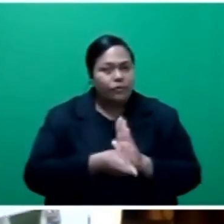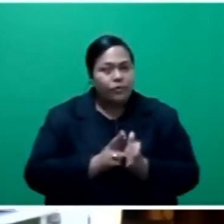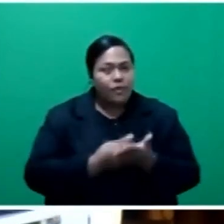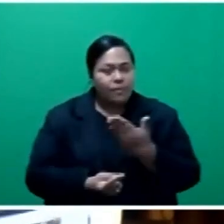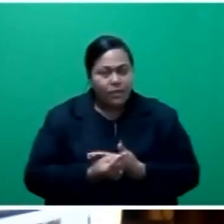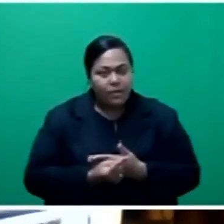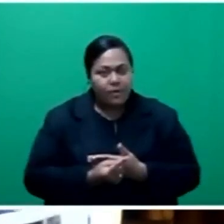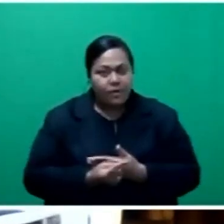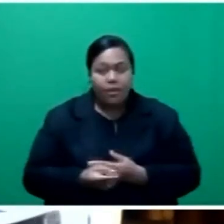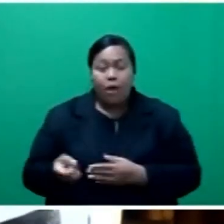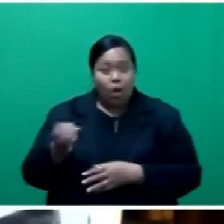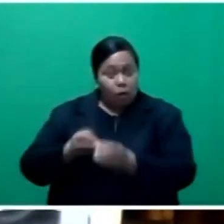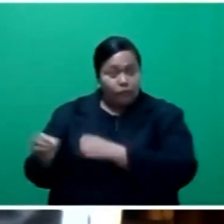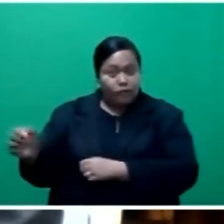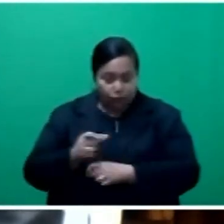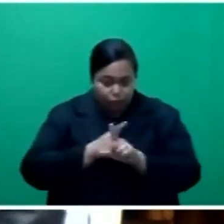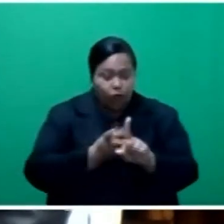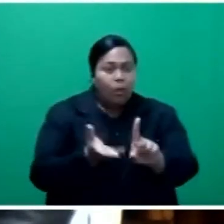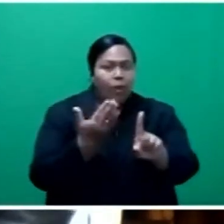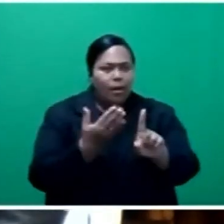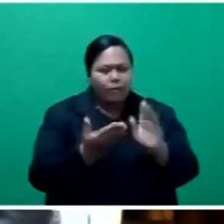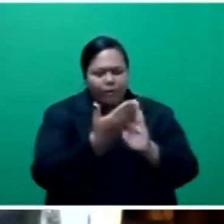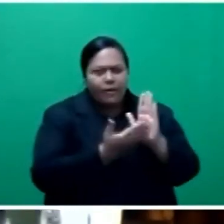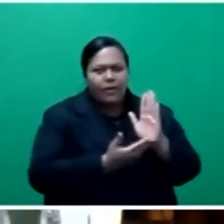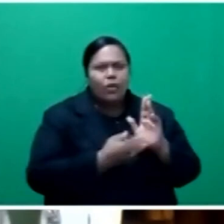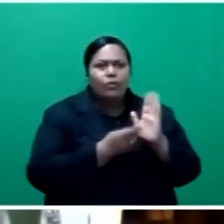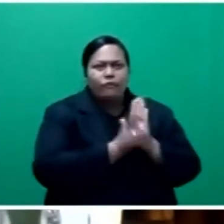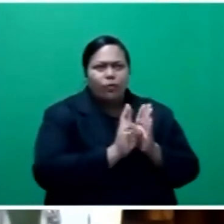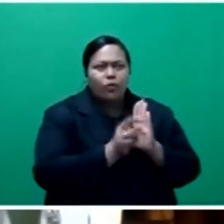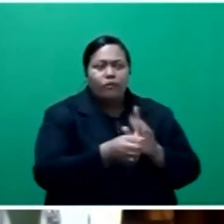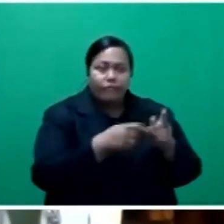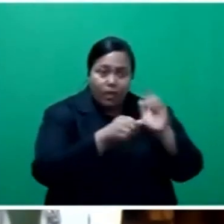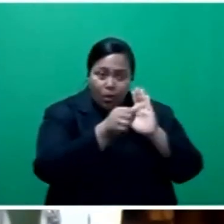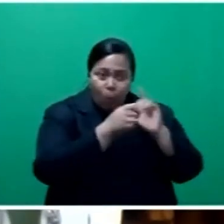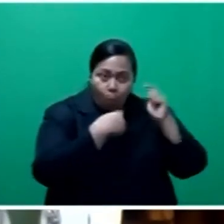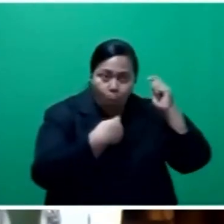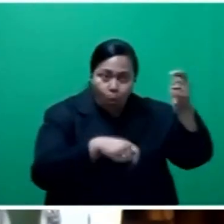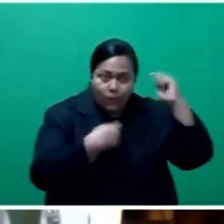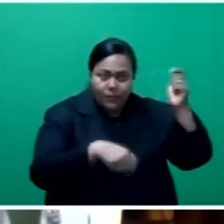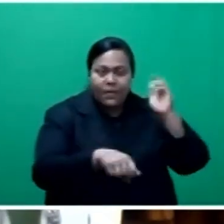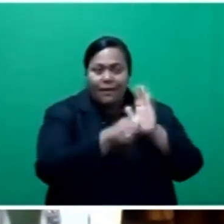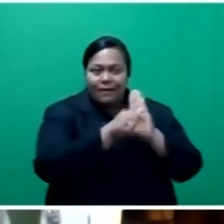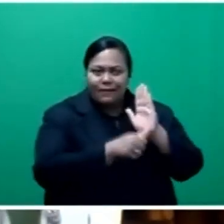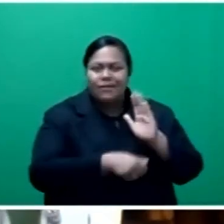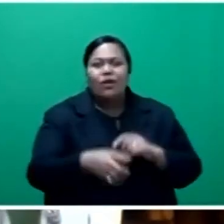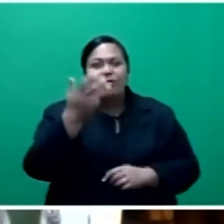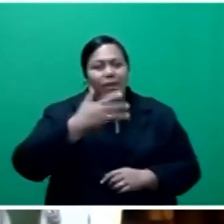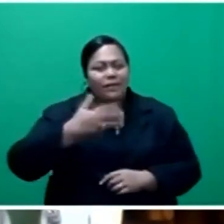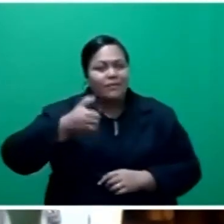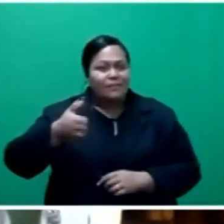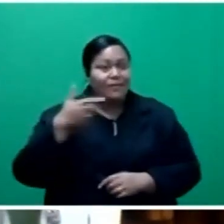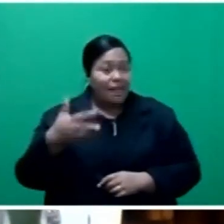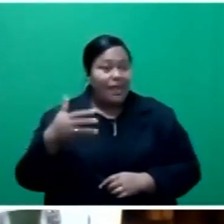of Auditor General should follow up with the Line Minister on the review of the Audit Act 1969 to modernize to suit the current environment of doing business,